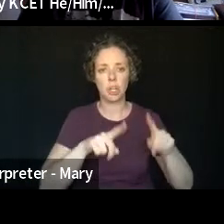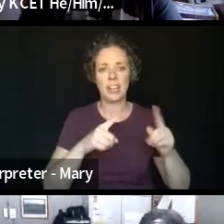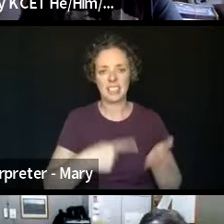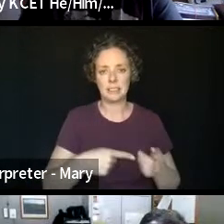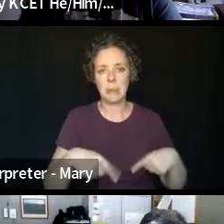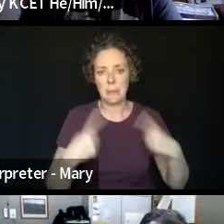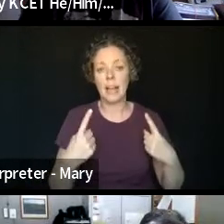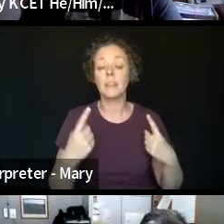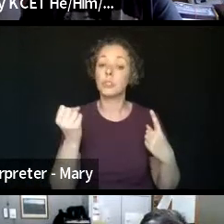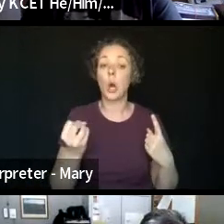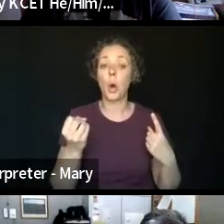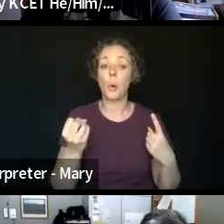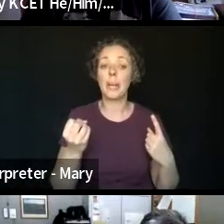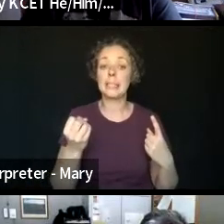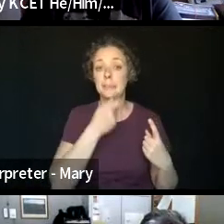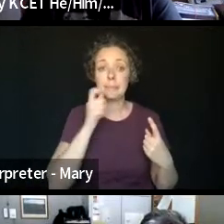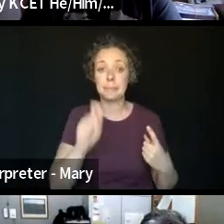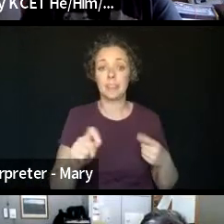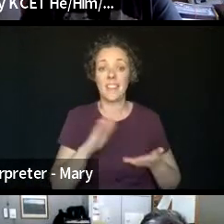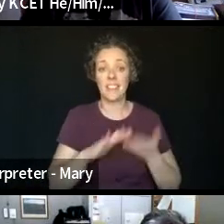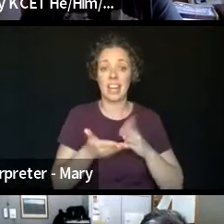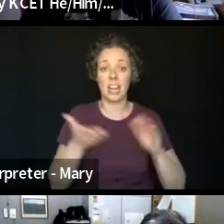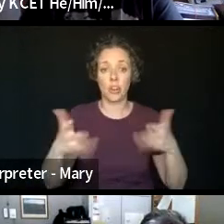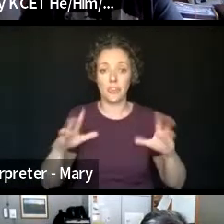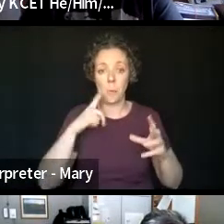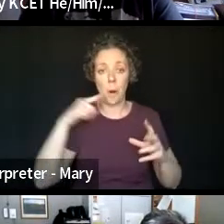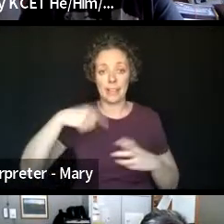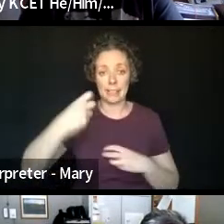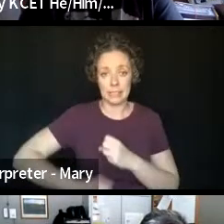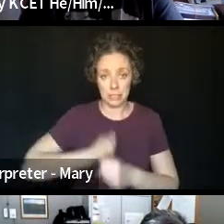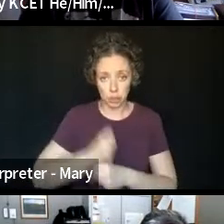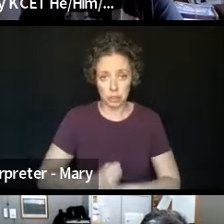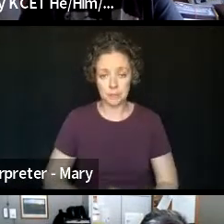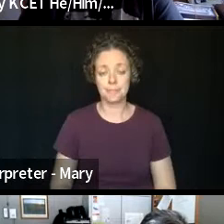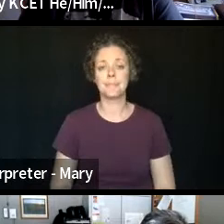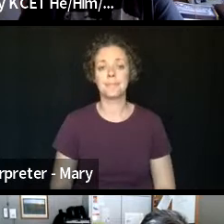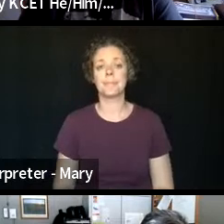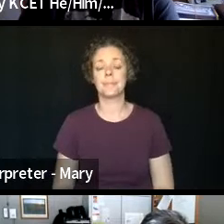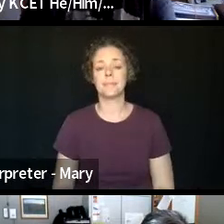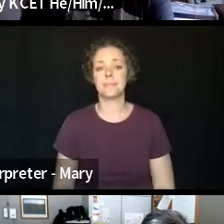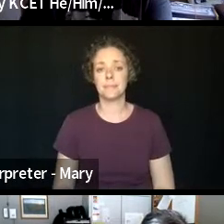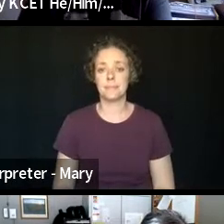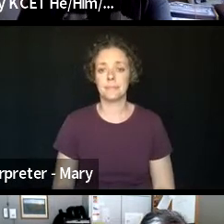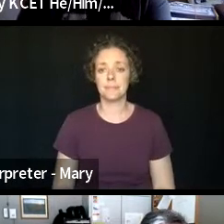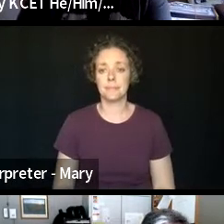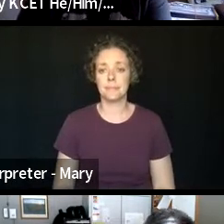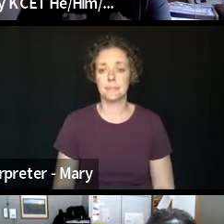And so we